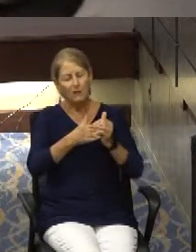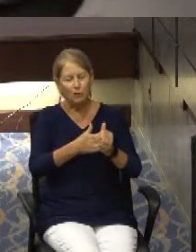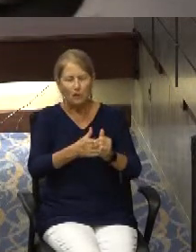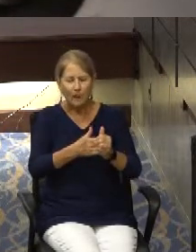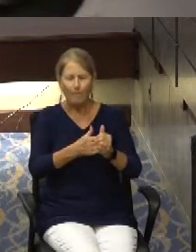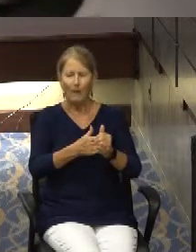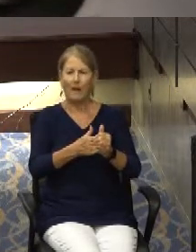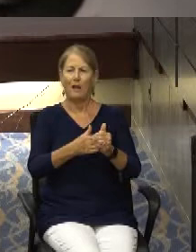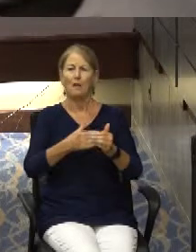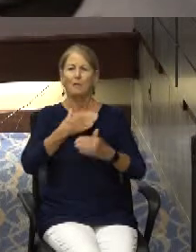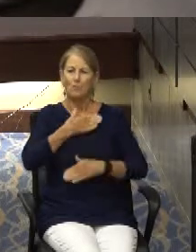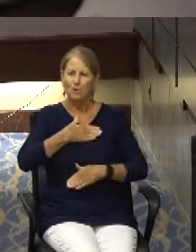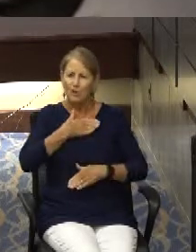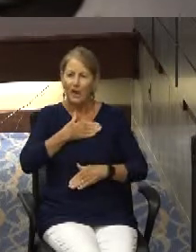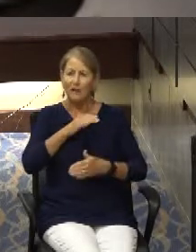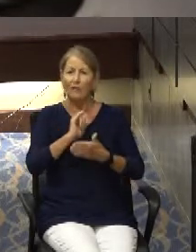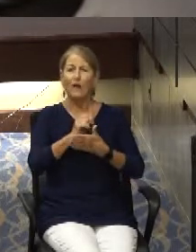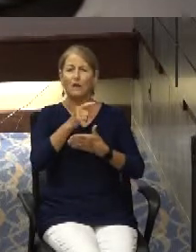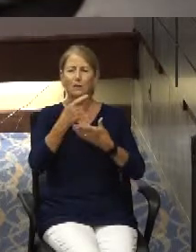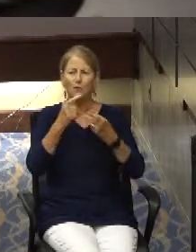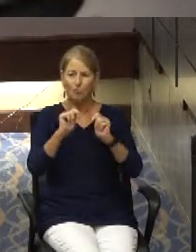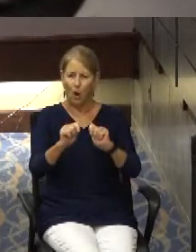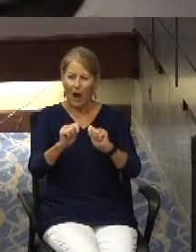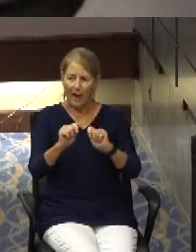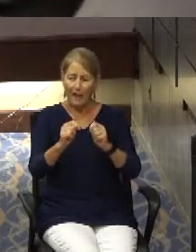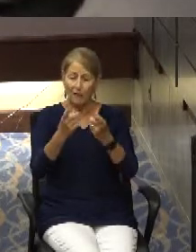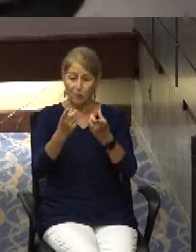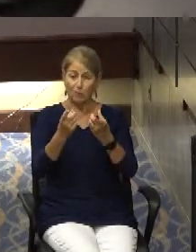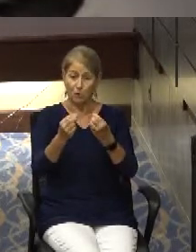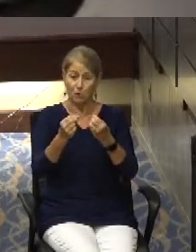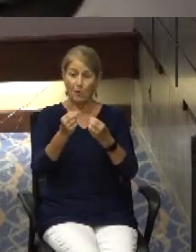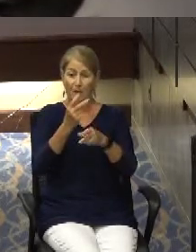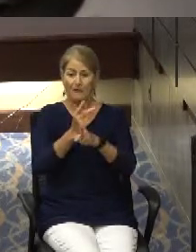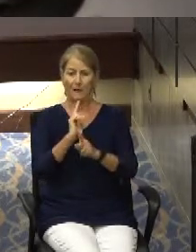you try and do keep us